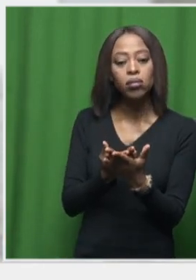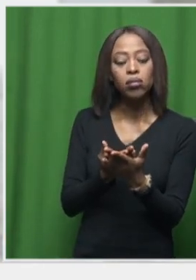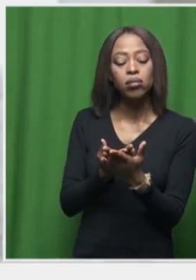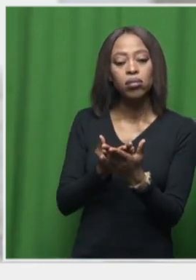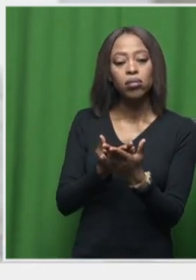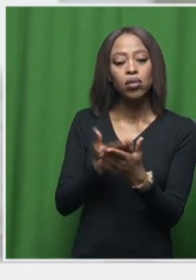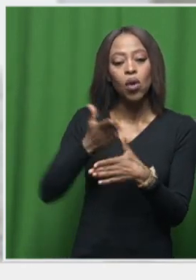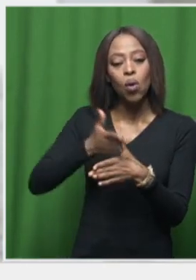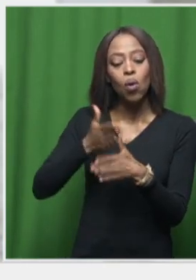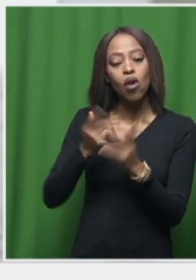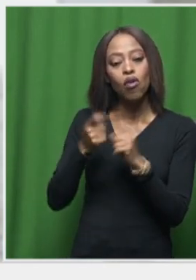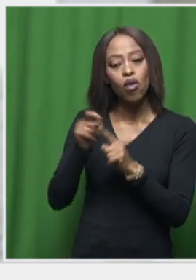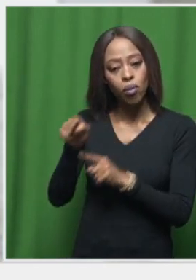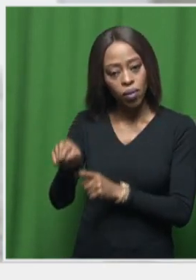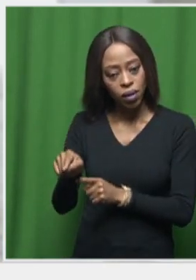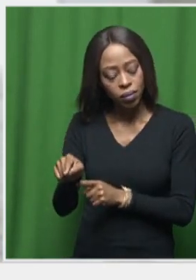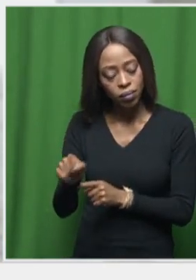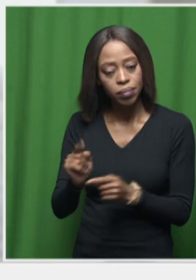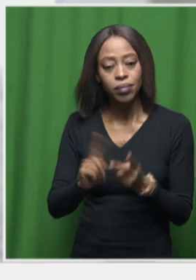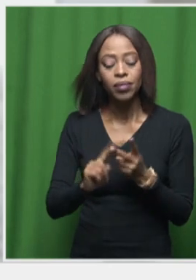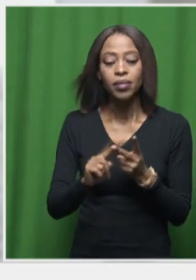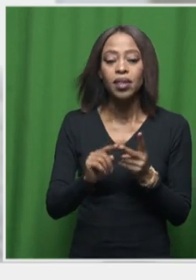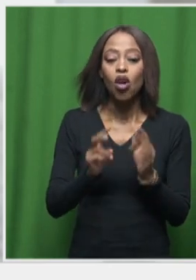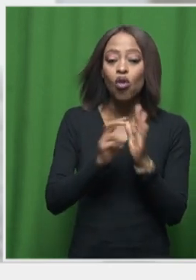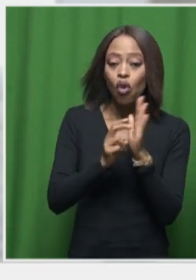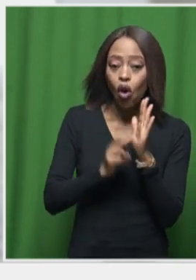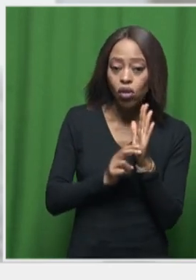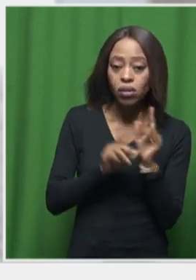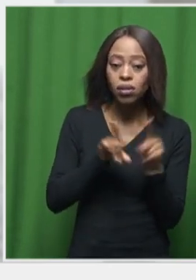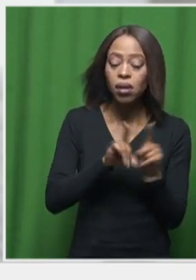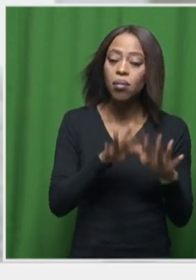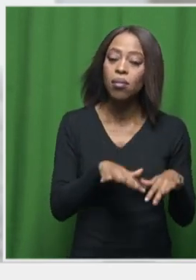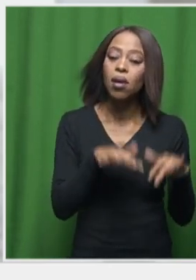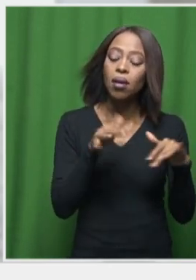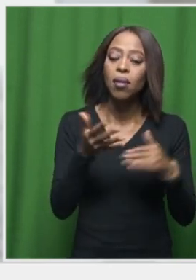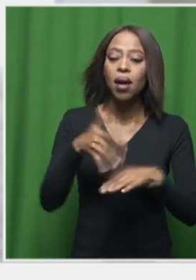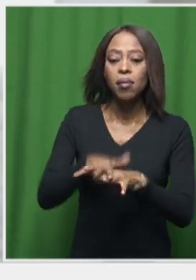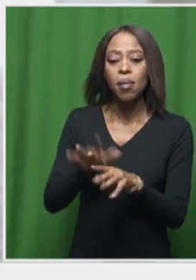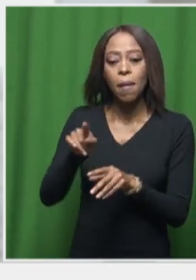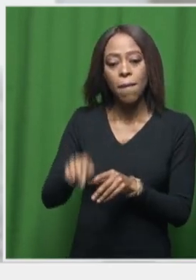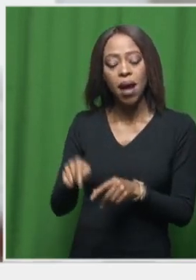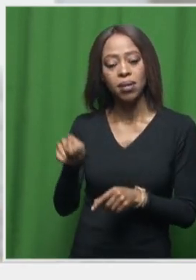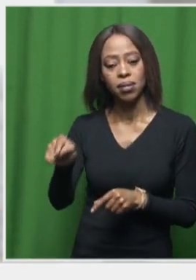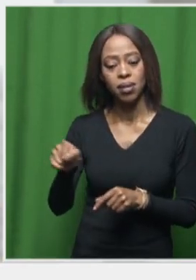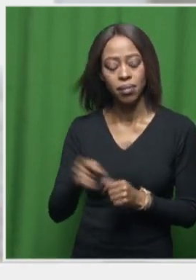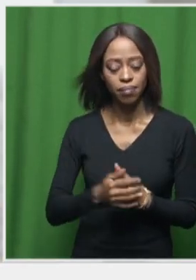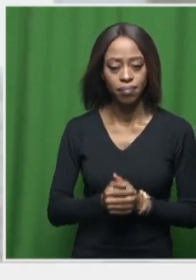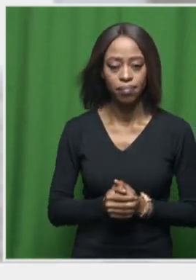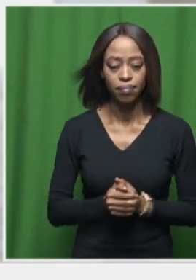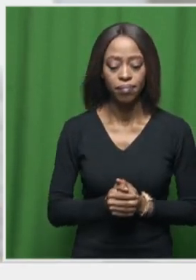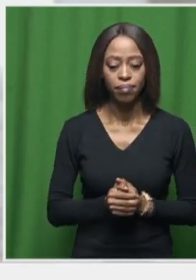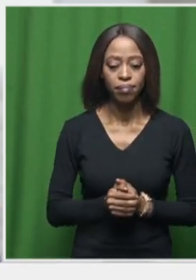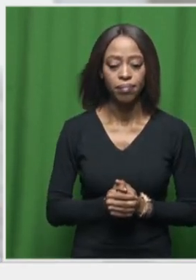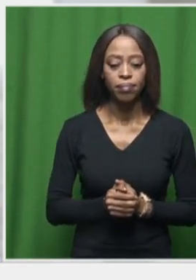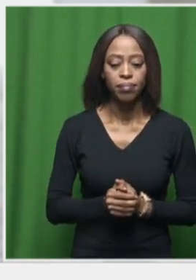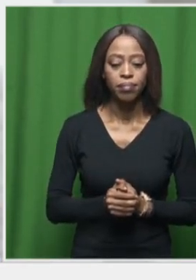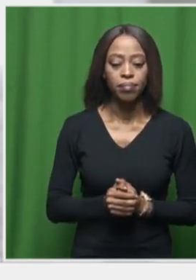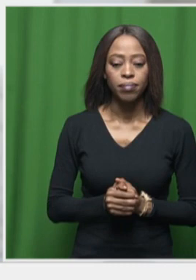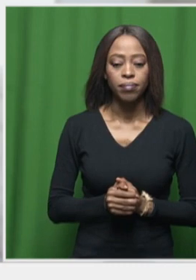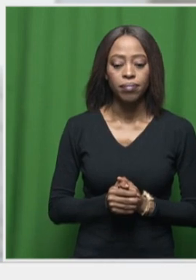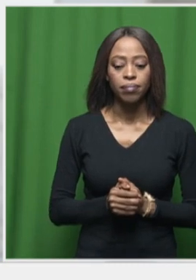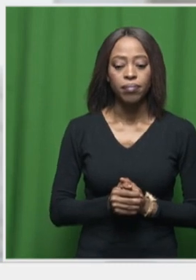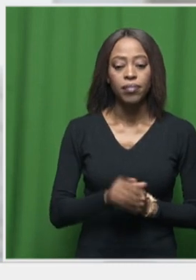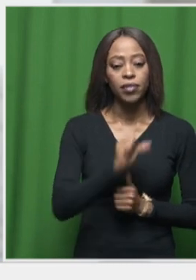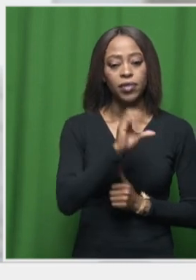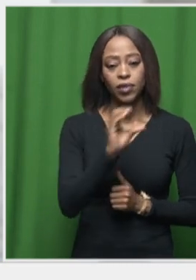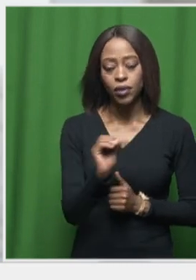Parliament to conduct its business there, and also the rules of Parliament to apply in that space. So